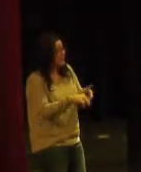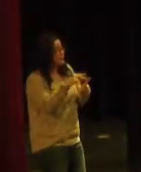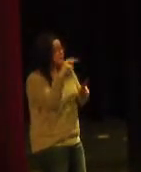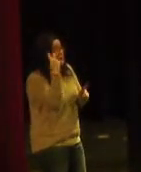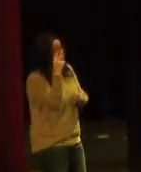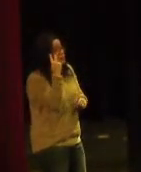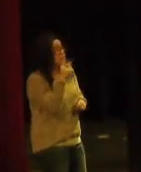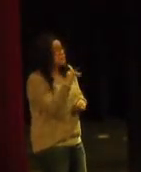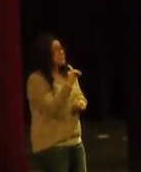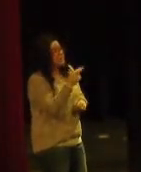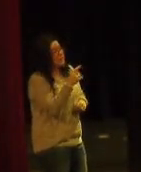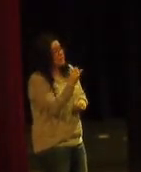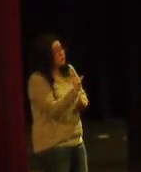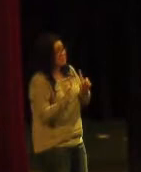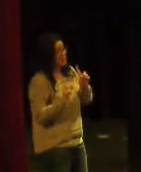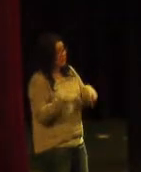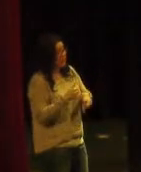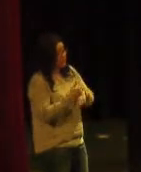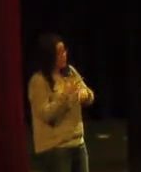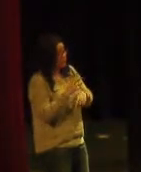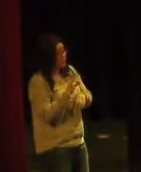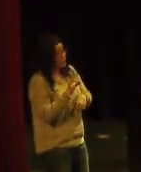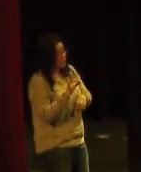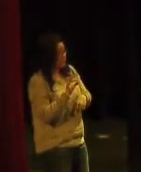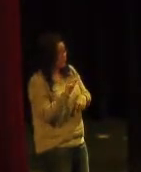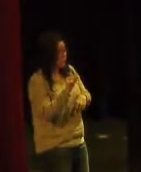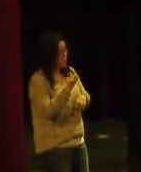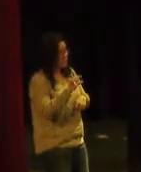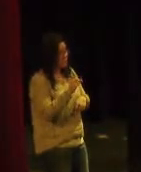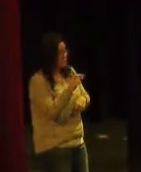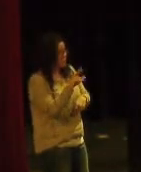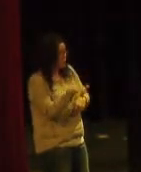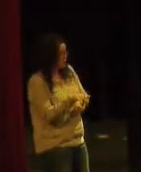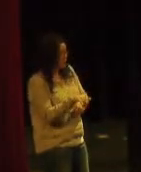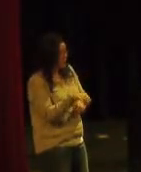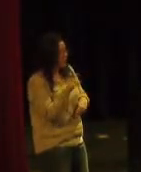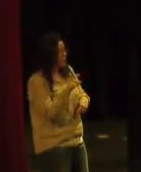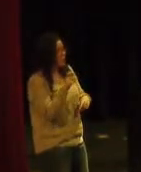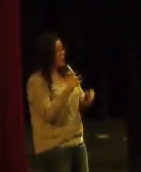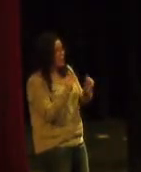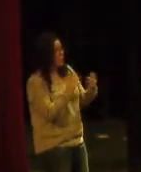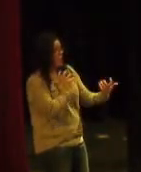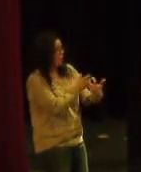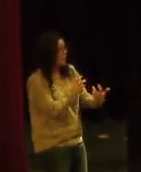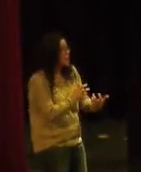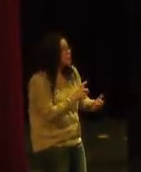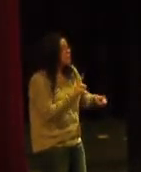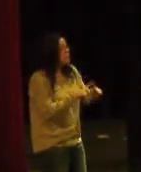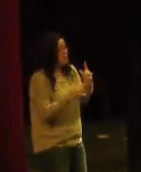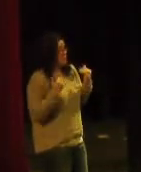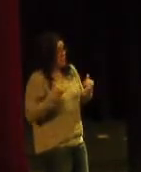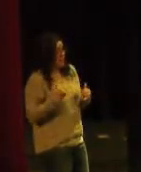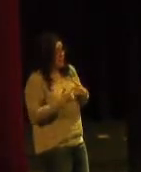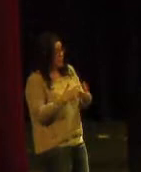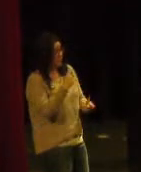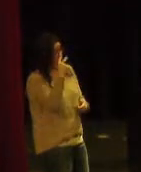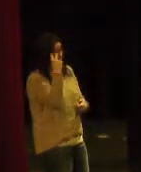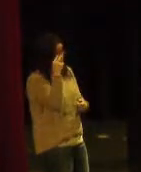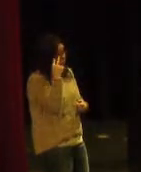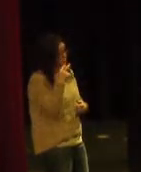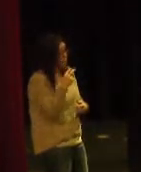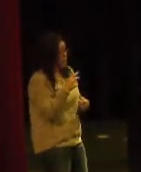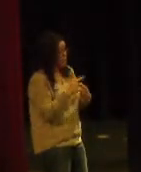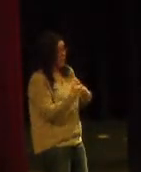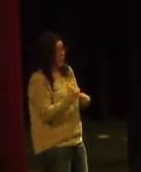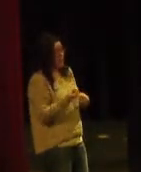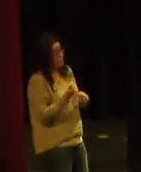immigrants that came in the early part of the 20th century were probably more in that camp. But now, immigrants from Mexico and also other areas, other